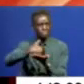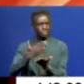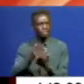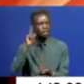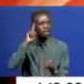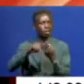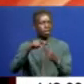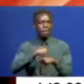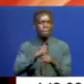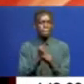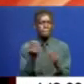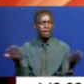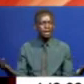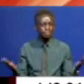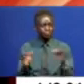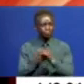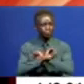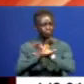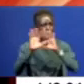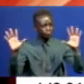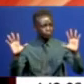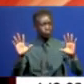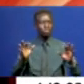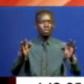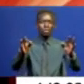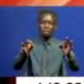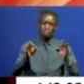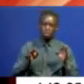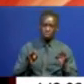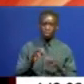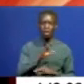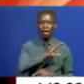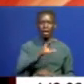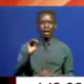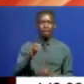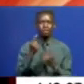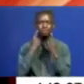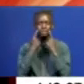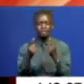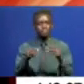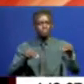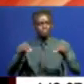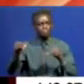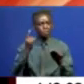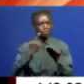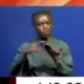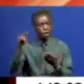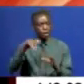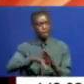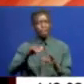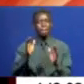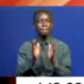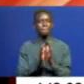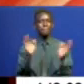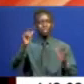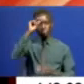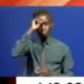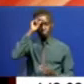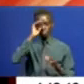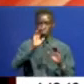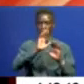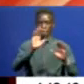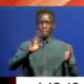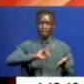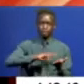efficiency, transparency, accountability and prudent management of public resources in service delivery. Prime Cabinet